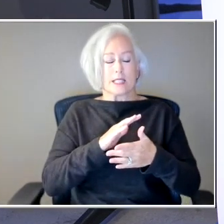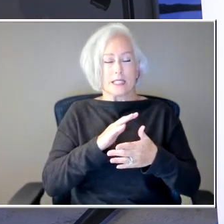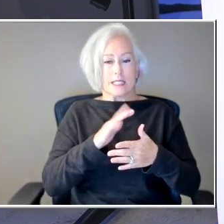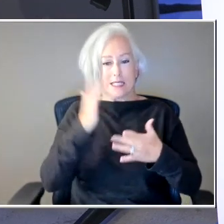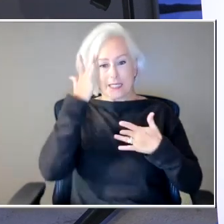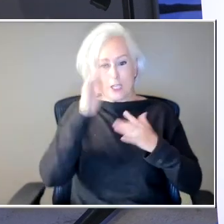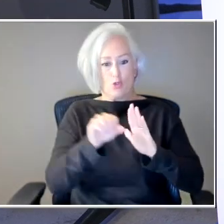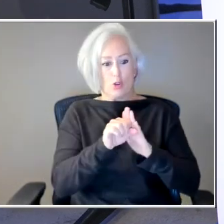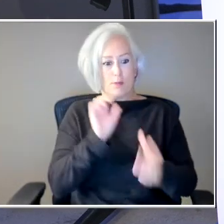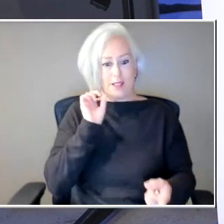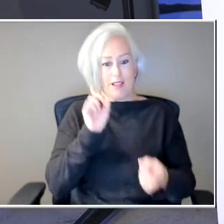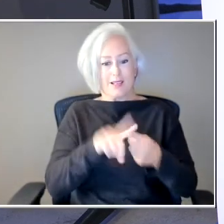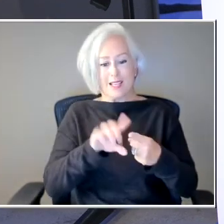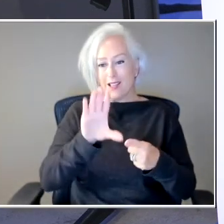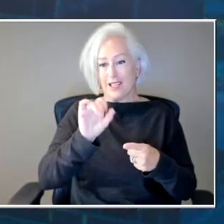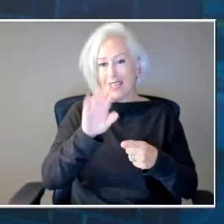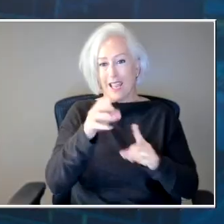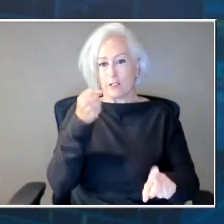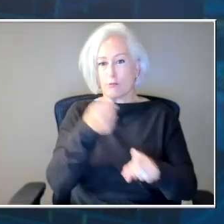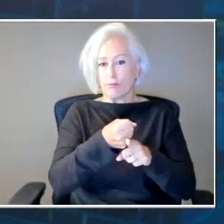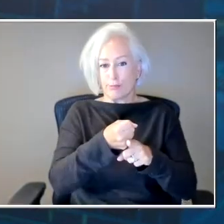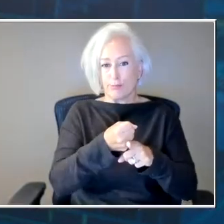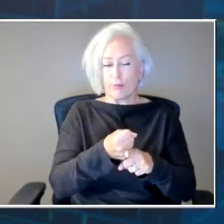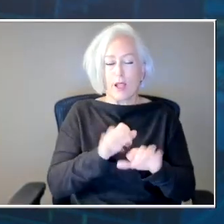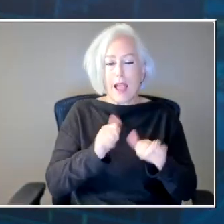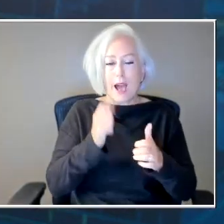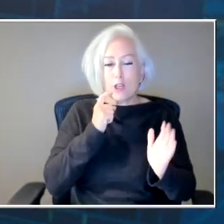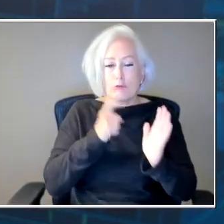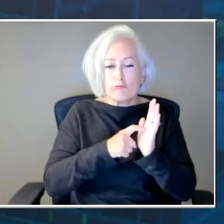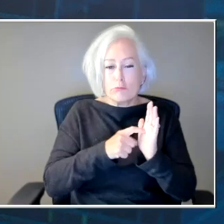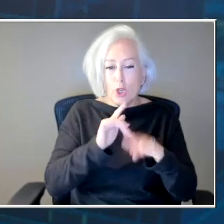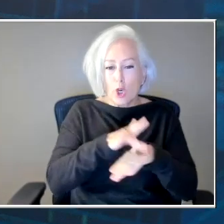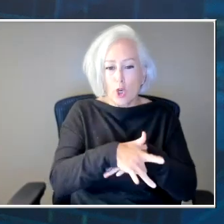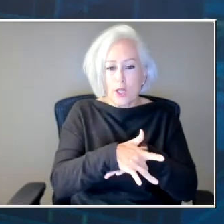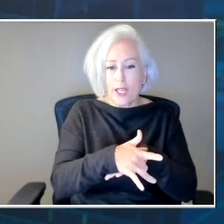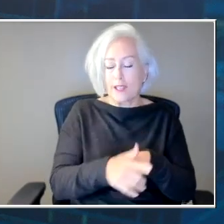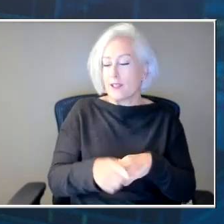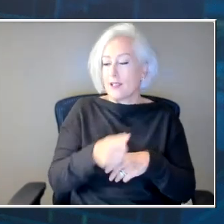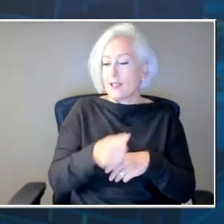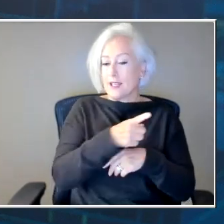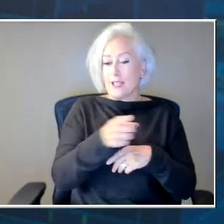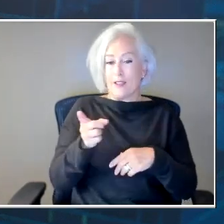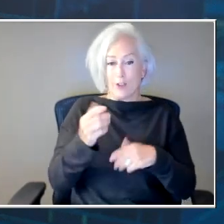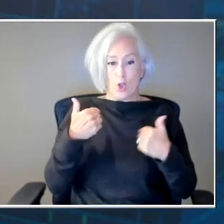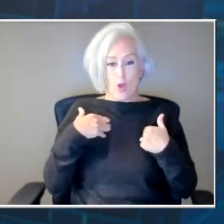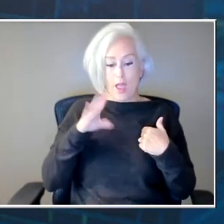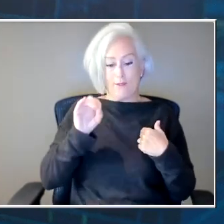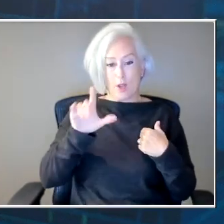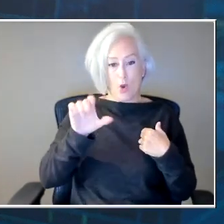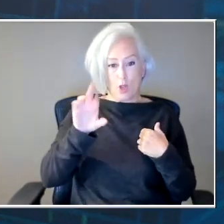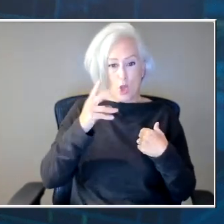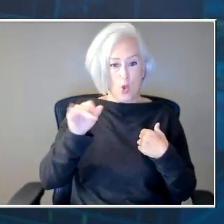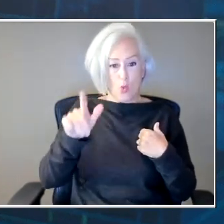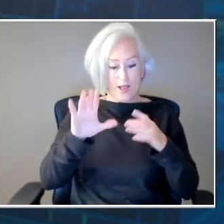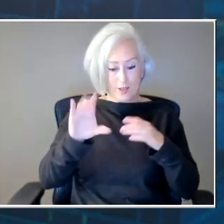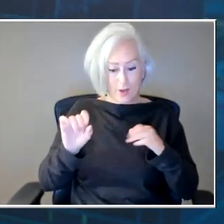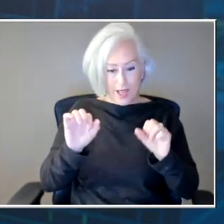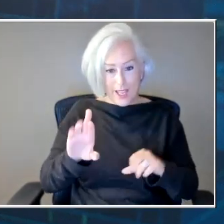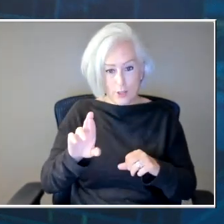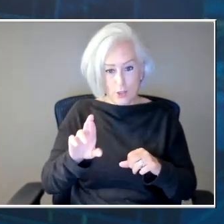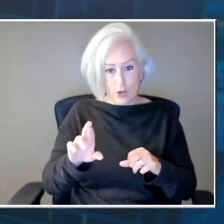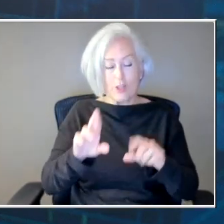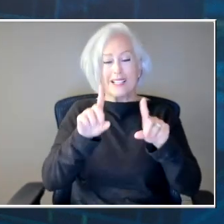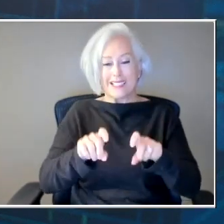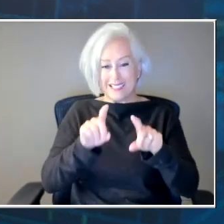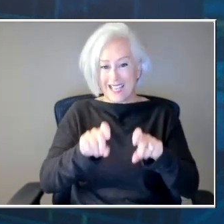early? Well, the most important thing is for people who have colorectal cancer to get tested. And I think testing